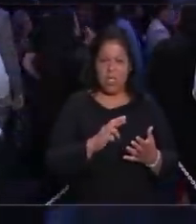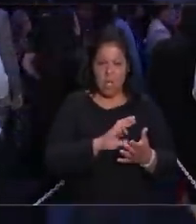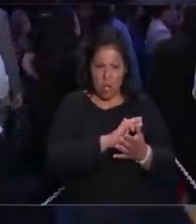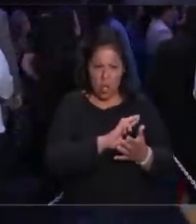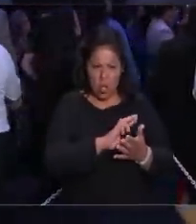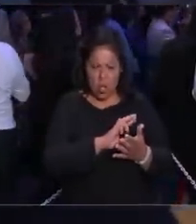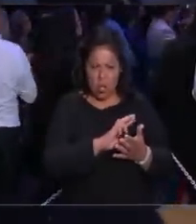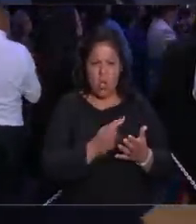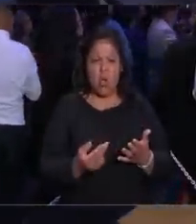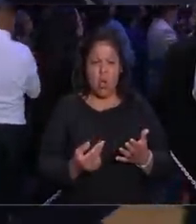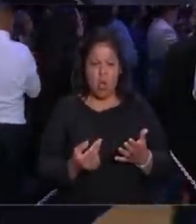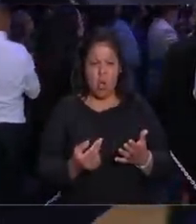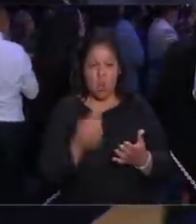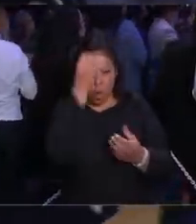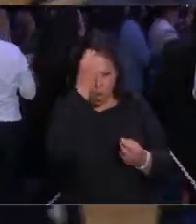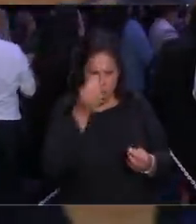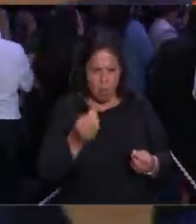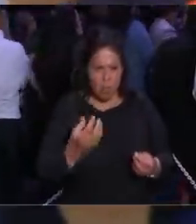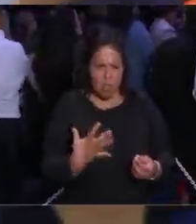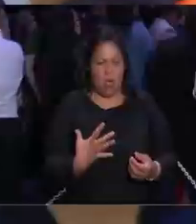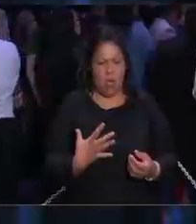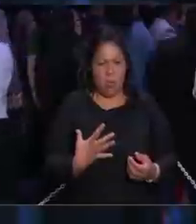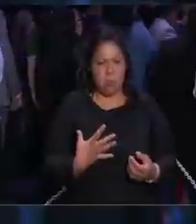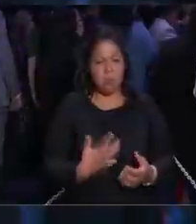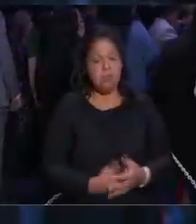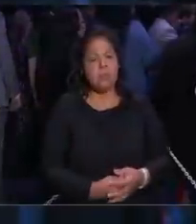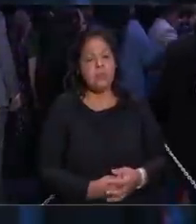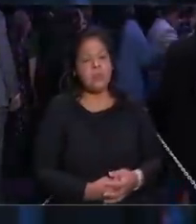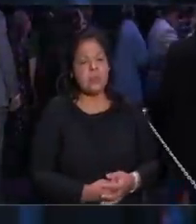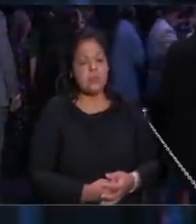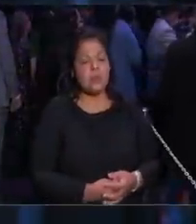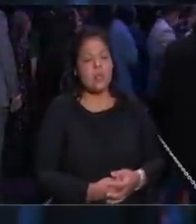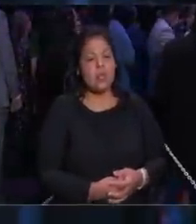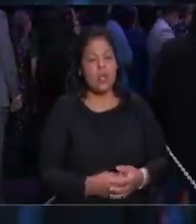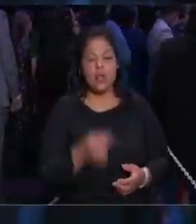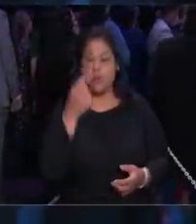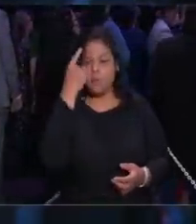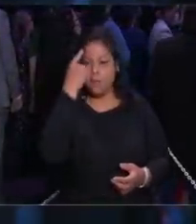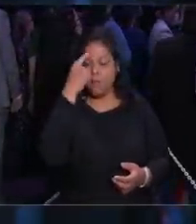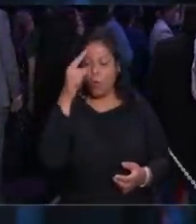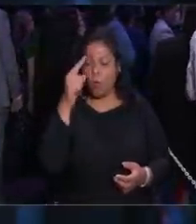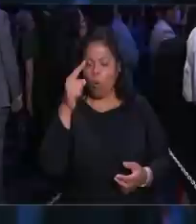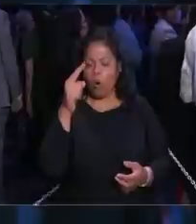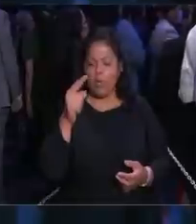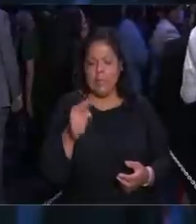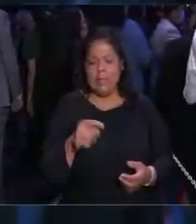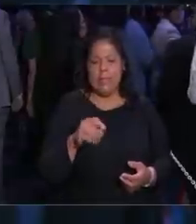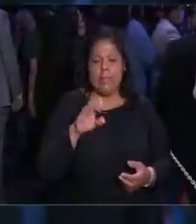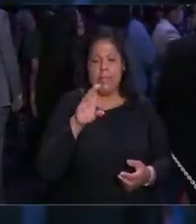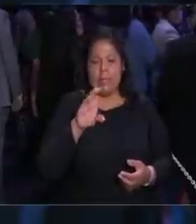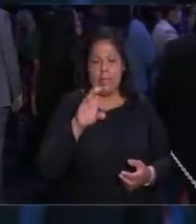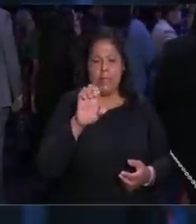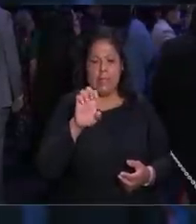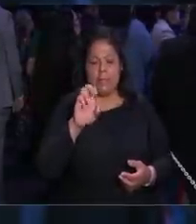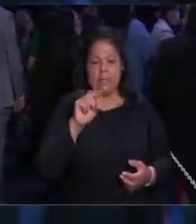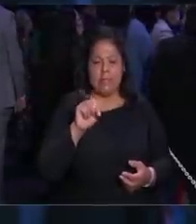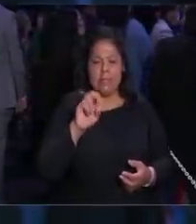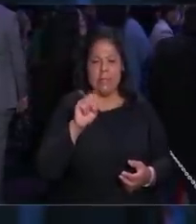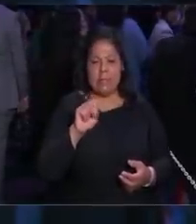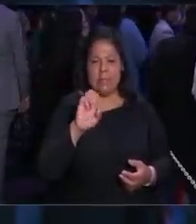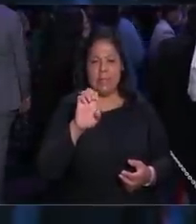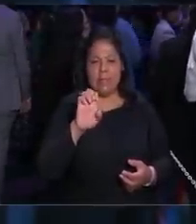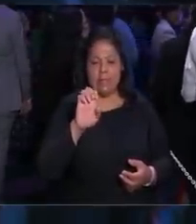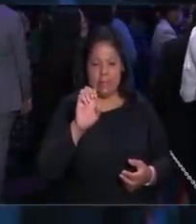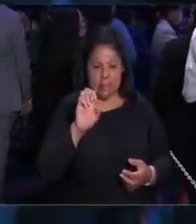quería decirme for what was it, the for the census. Para el censo, quería preguntarme unas preguntas